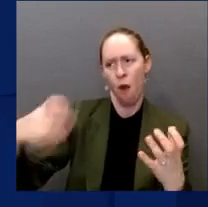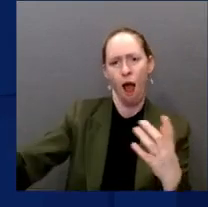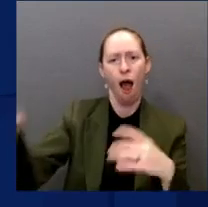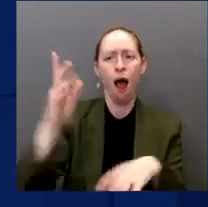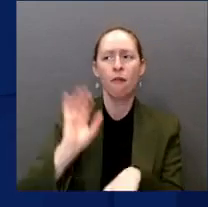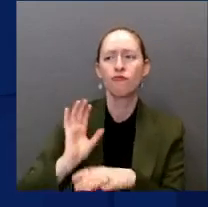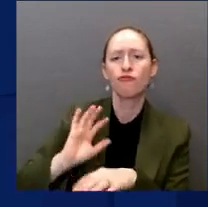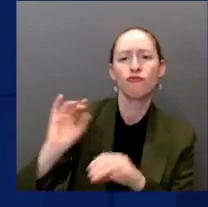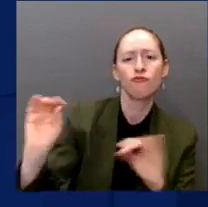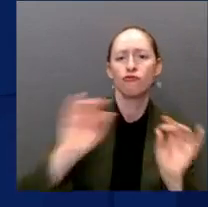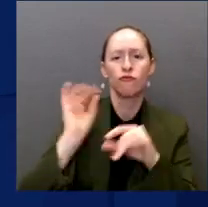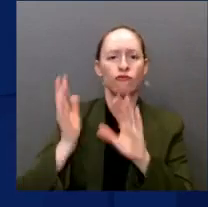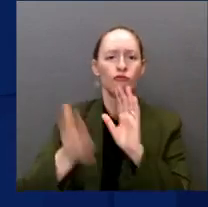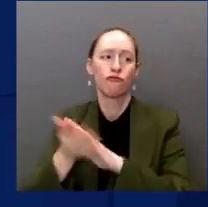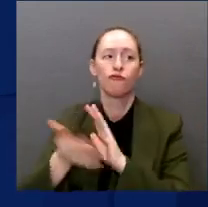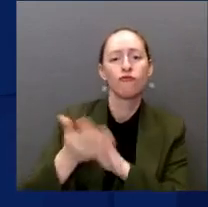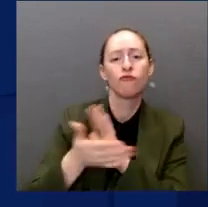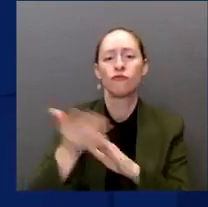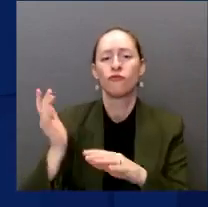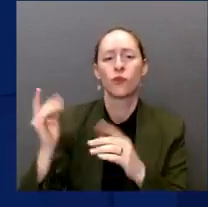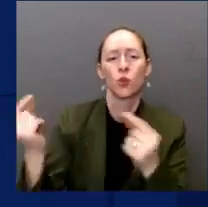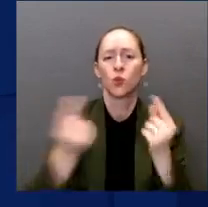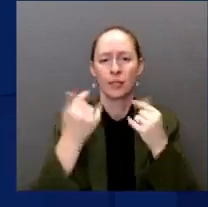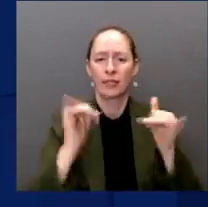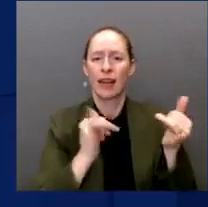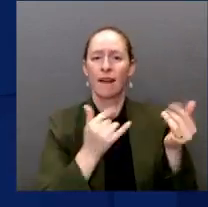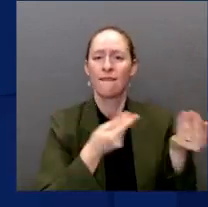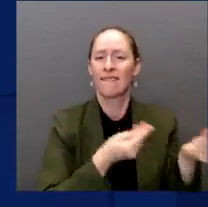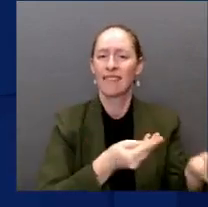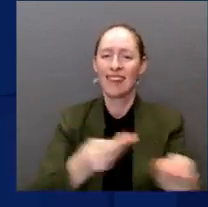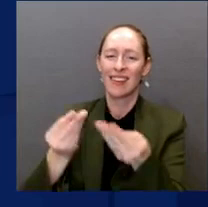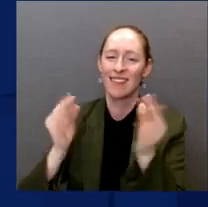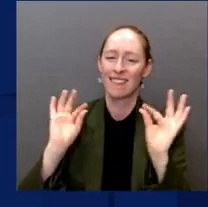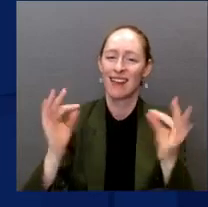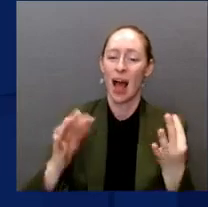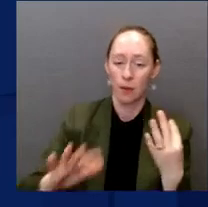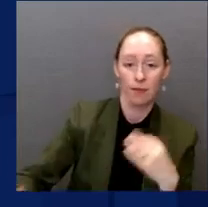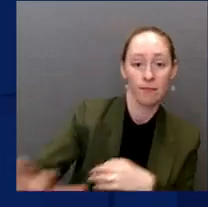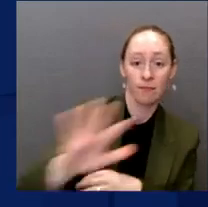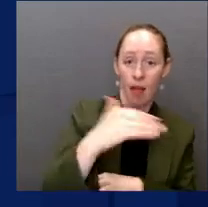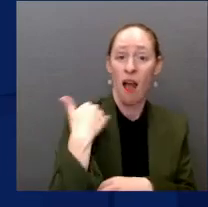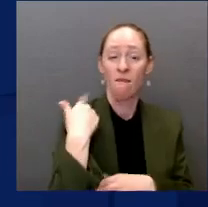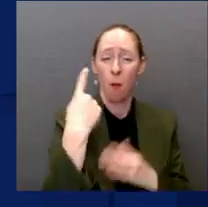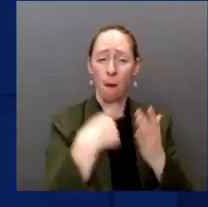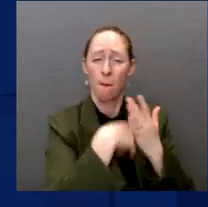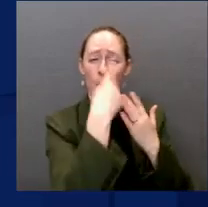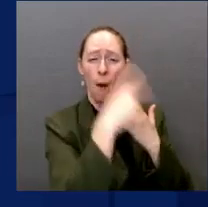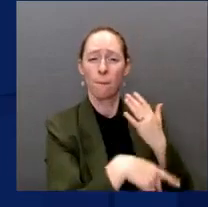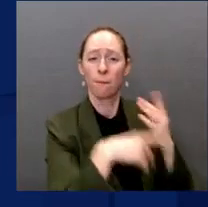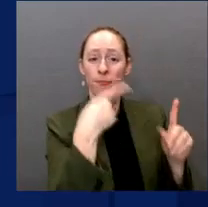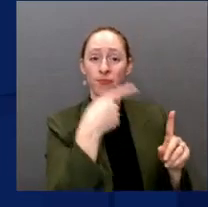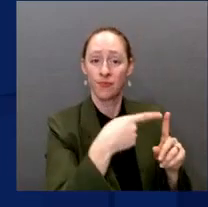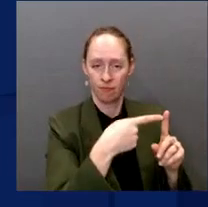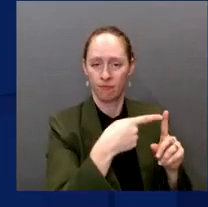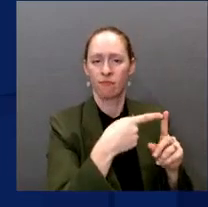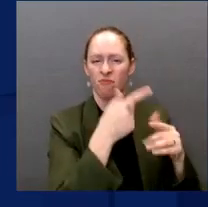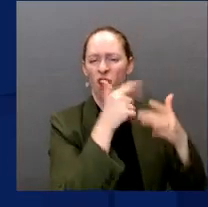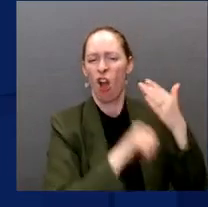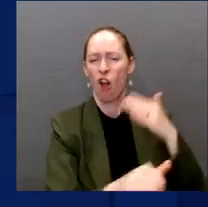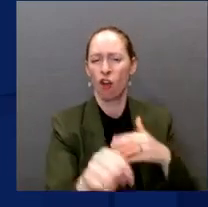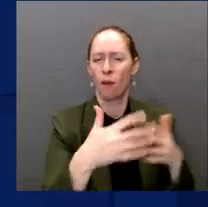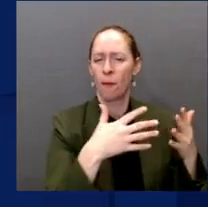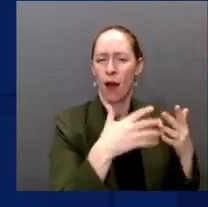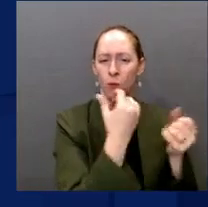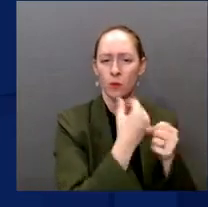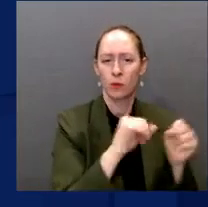Rescue Plan program that has made sure families, including over 30 million children, had money to buy groceries in the summer months,